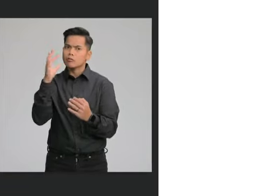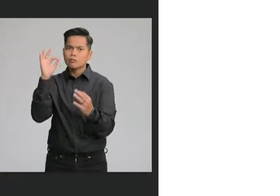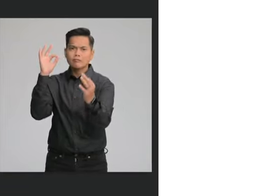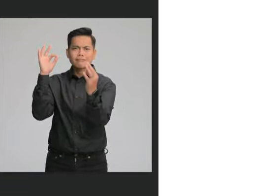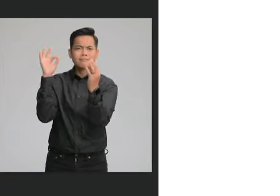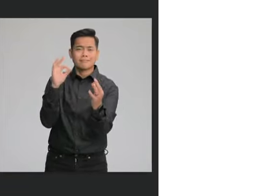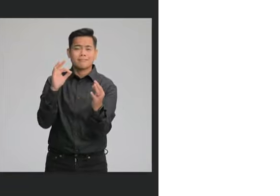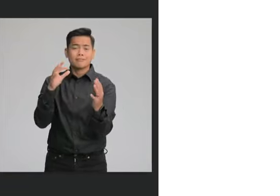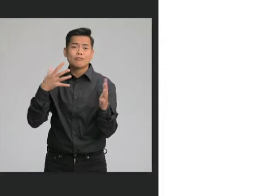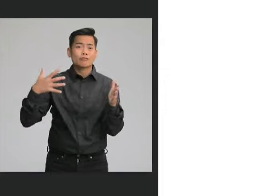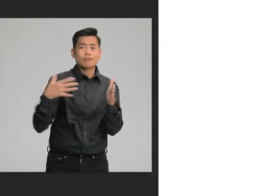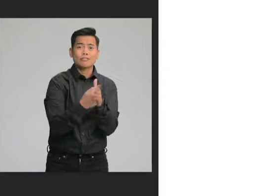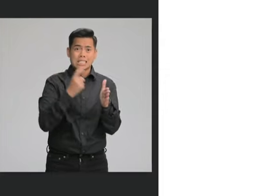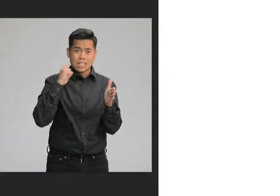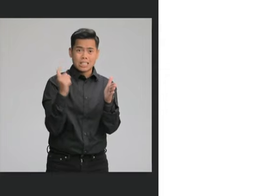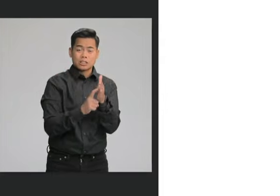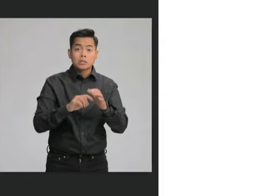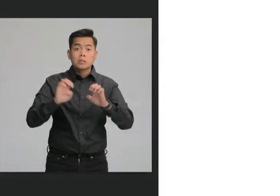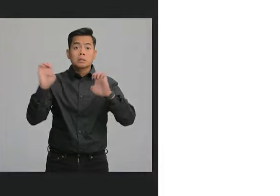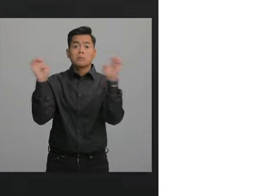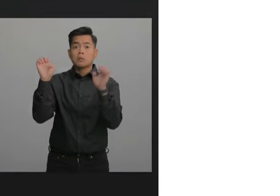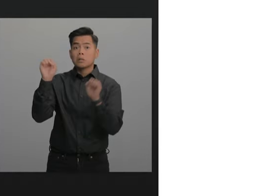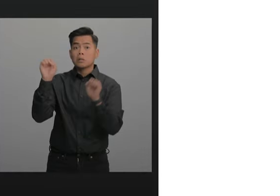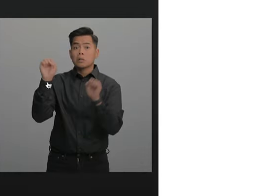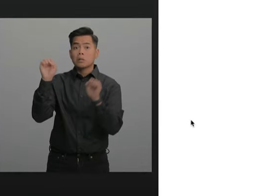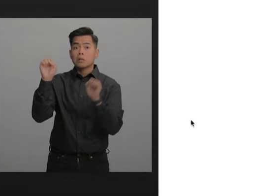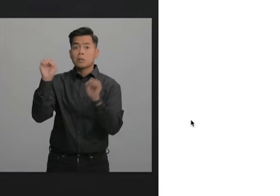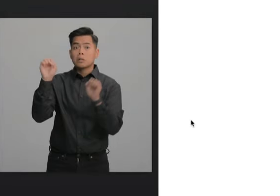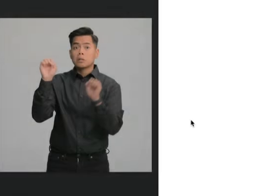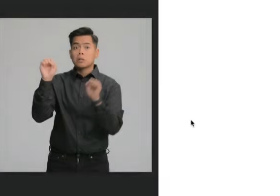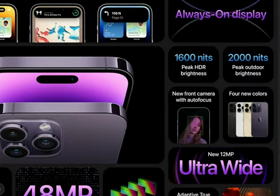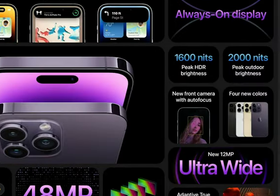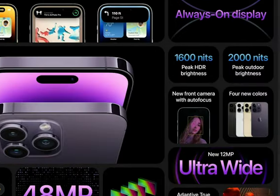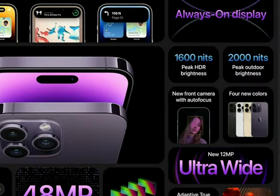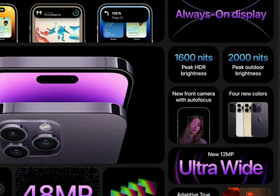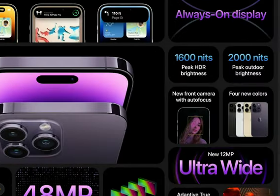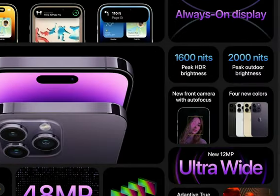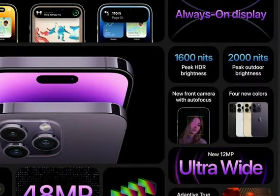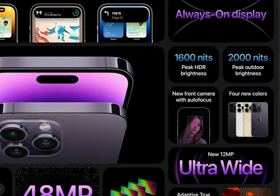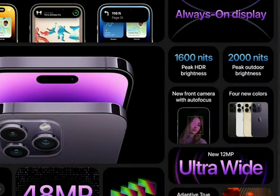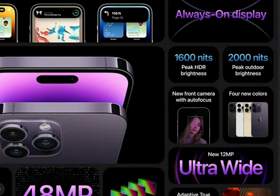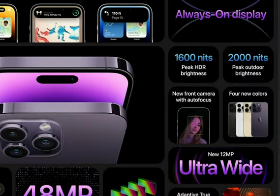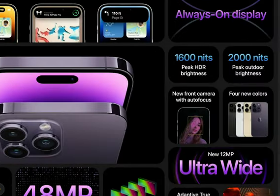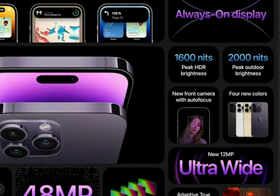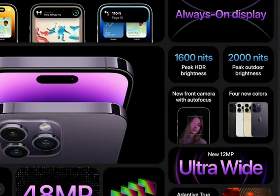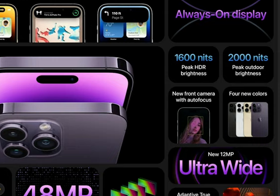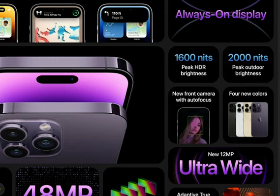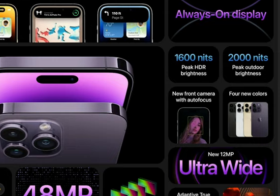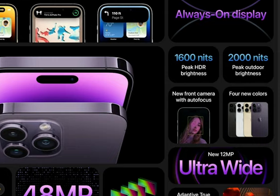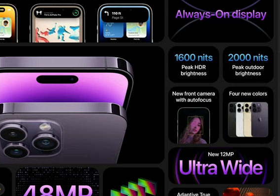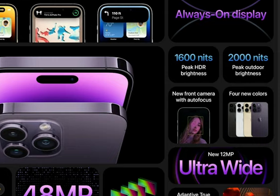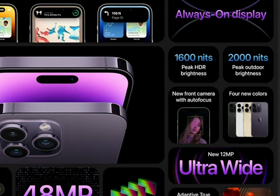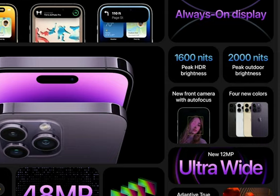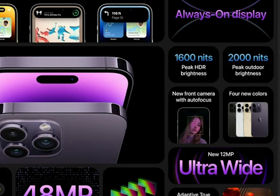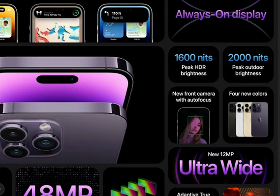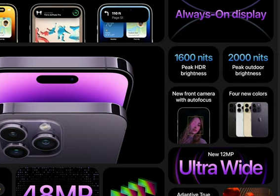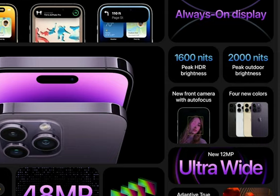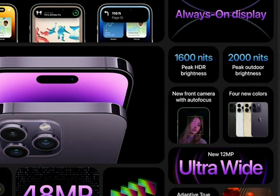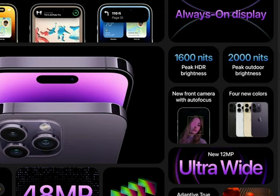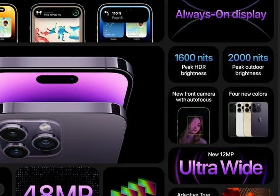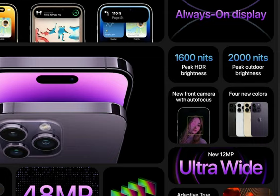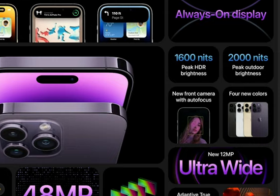finishes, crash detection, and emergency SOS via satellite. Okay, so let's just talk about this really, really briefly. Should you upgrade to